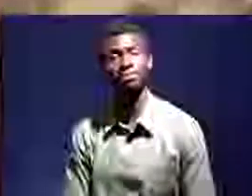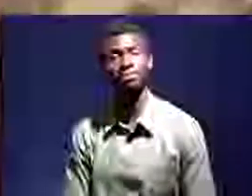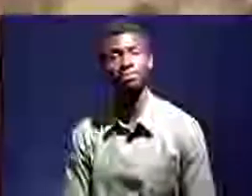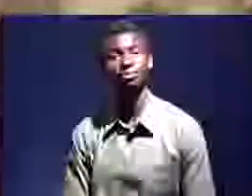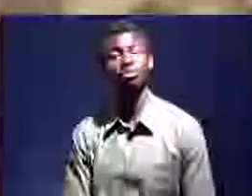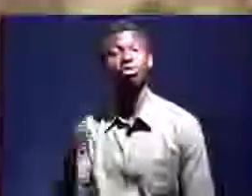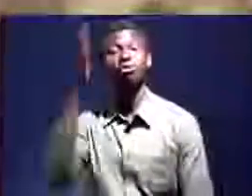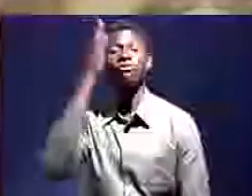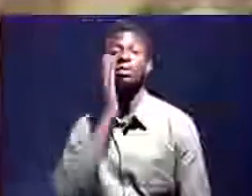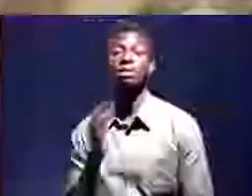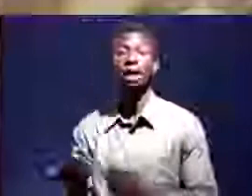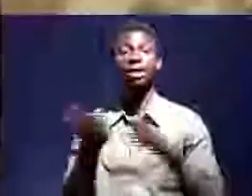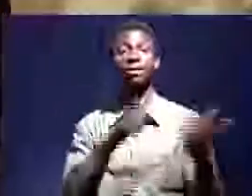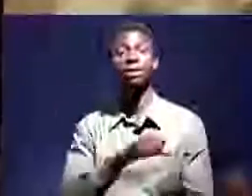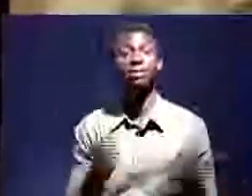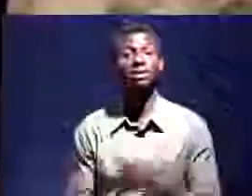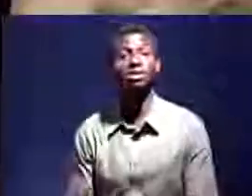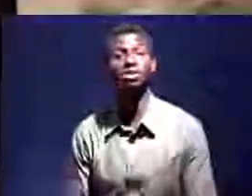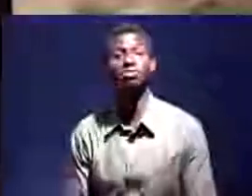adults being baptized.